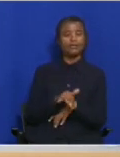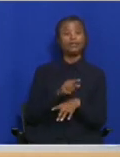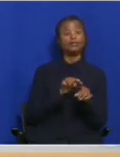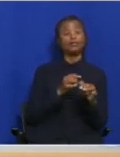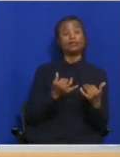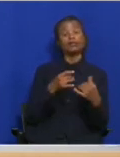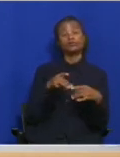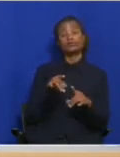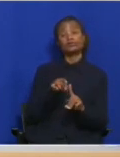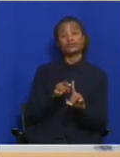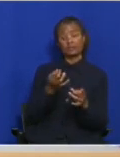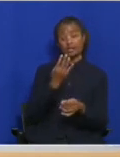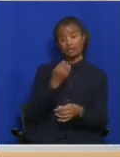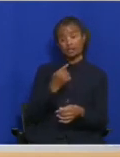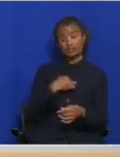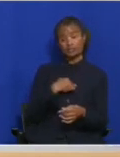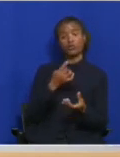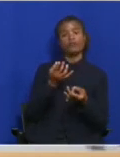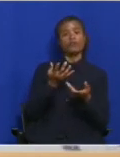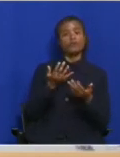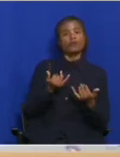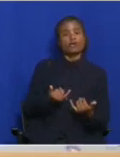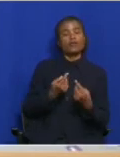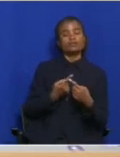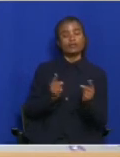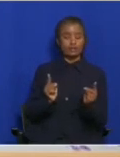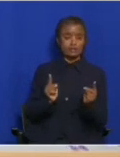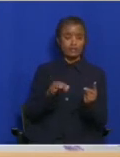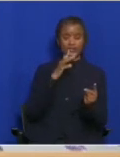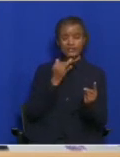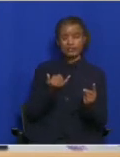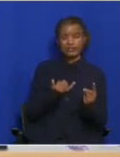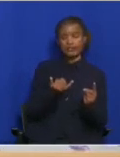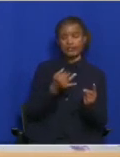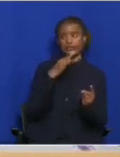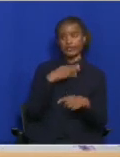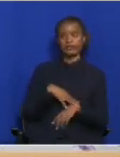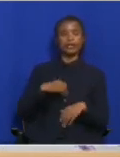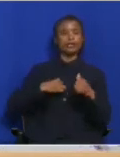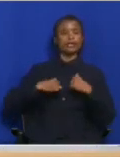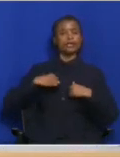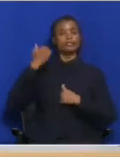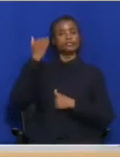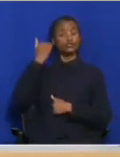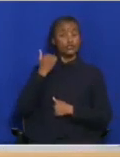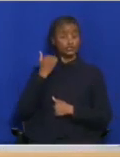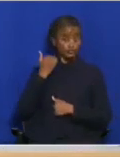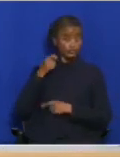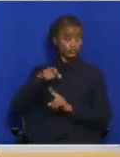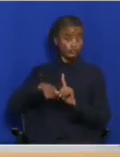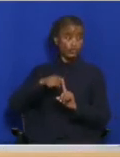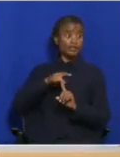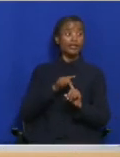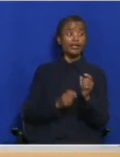slightly different, which is like, and I've not been an acting judge yet, but when that happens, should it happen? Obviously, Chair,